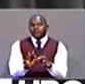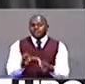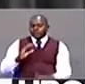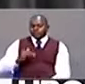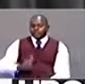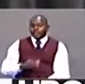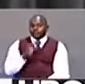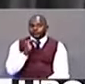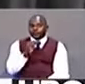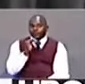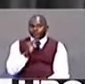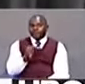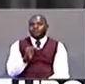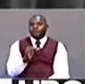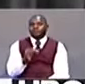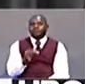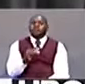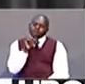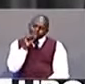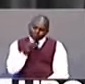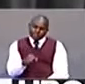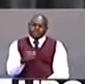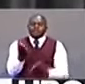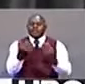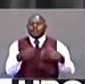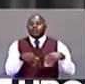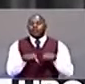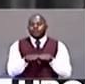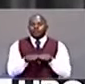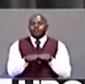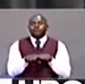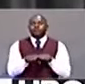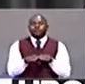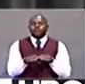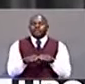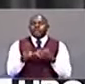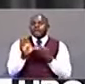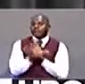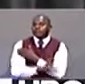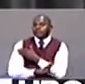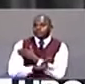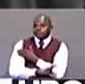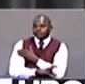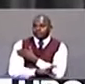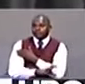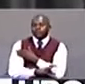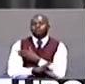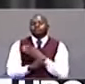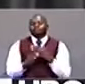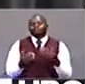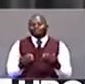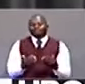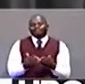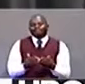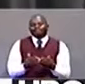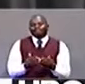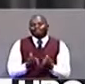Madam Speaker, we must all agree that as a country, we are at